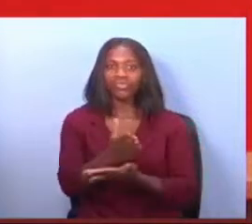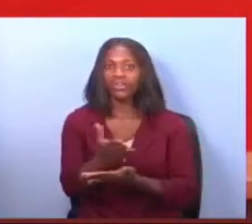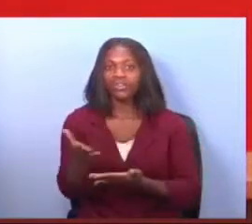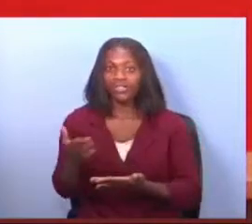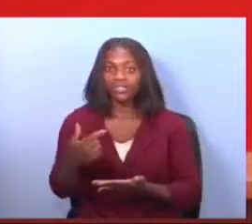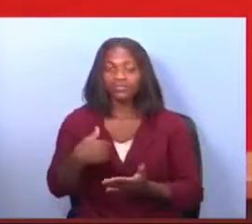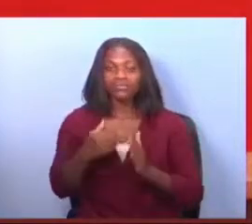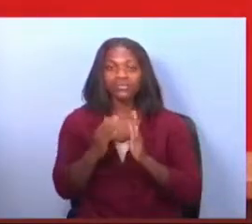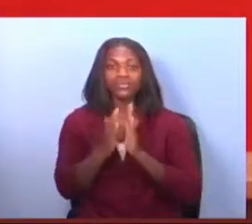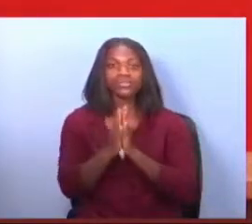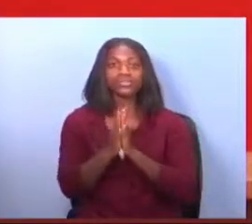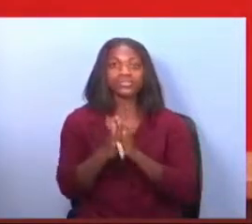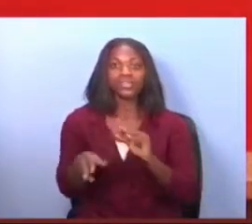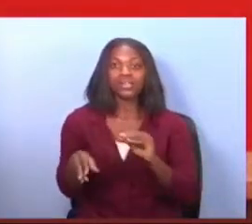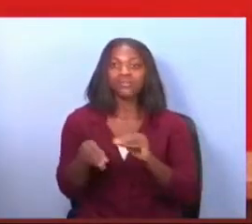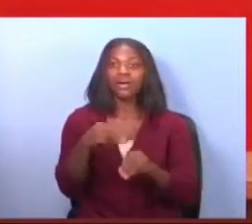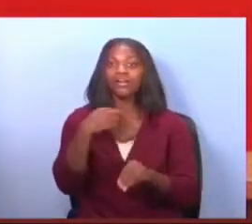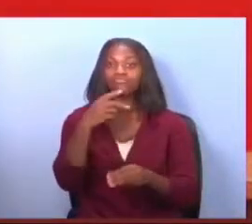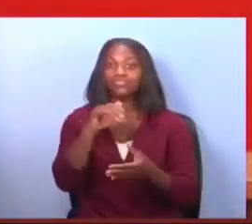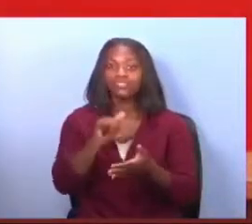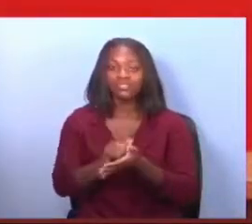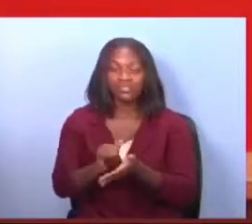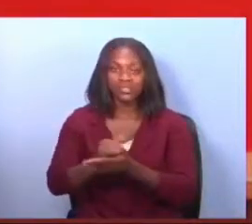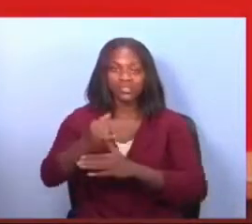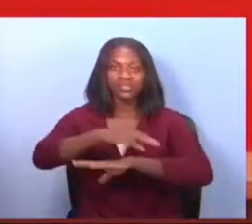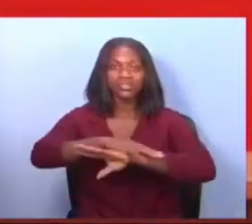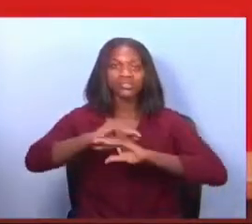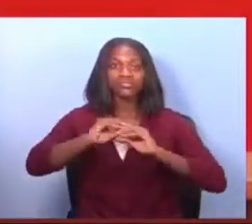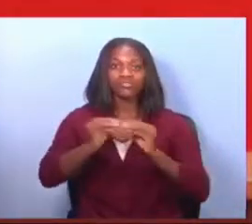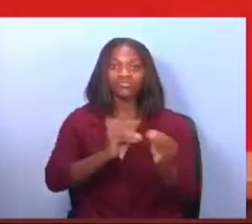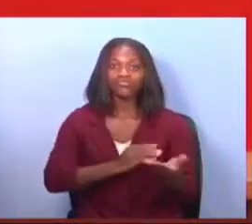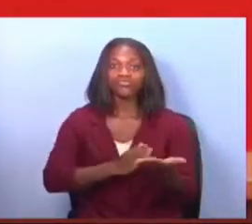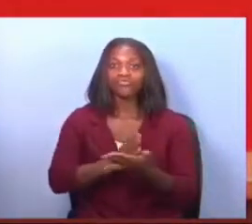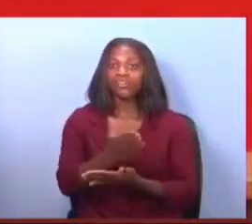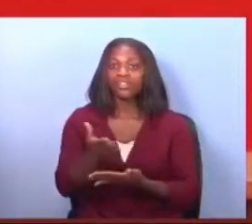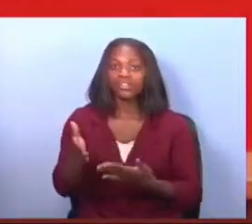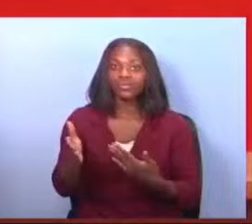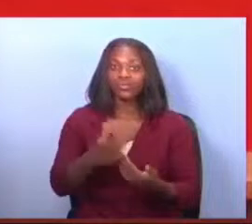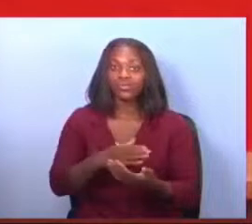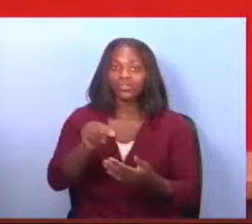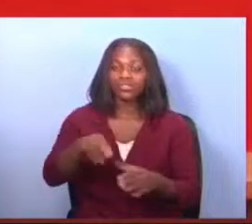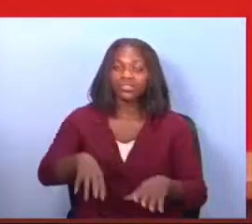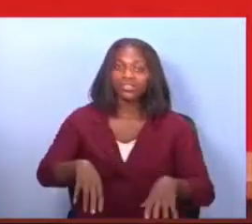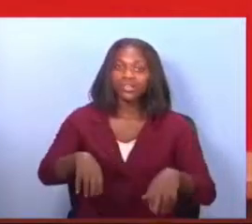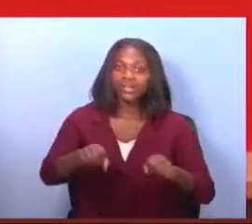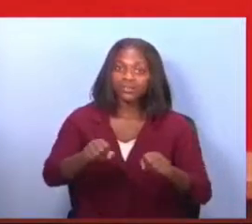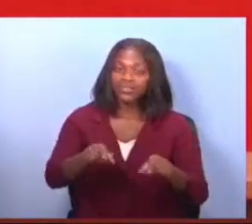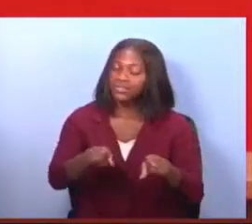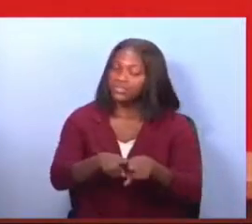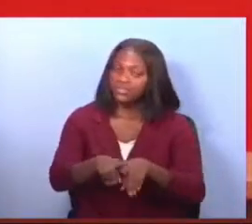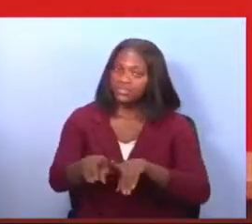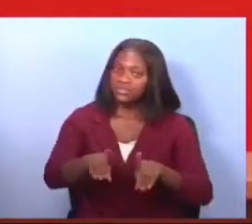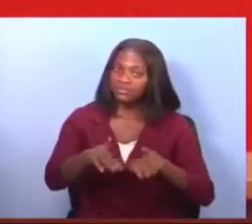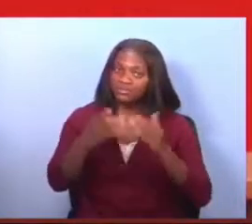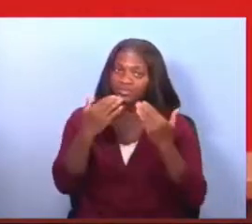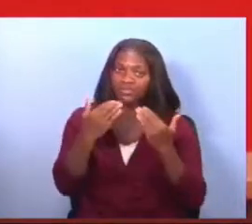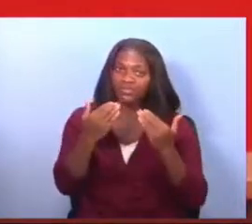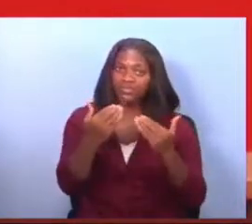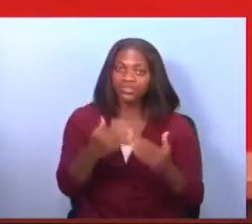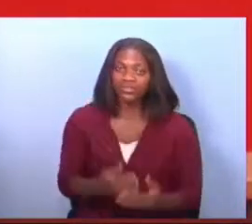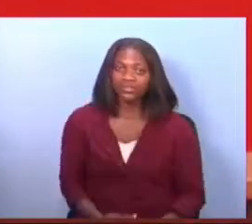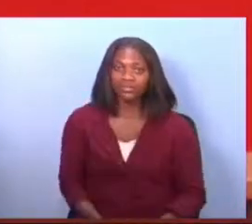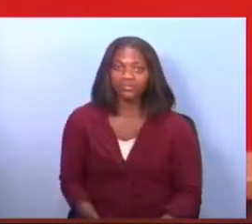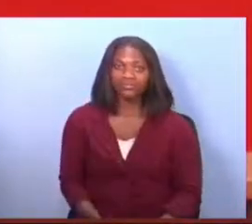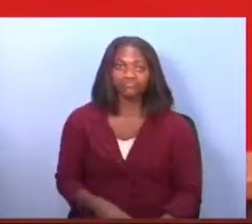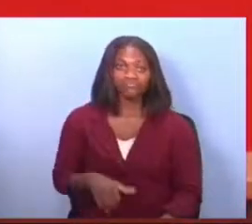the table office to do the needful and make sure that whatever is supposed to be captured is well captured. Thank you very much.